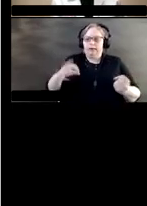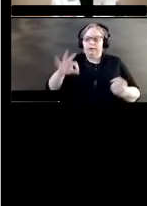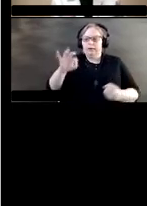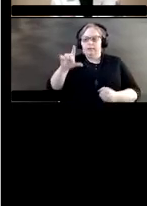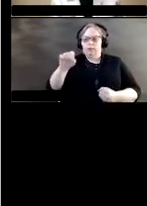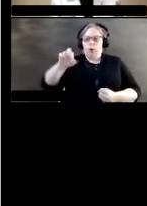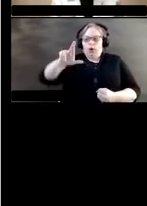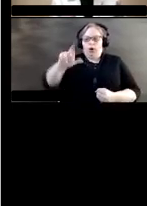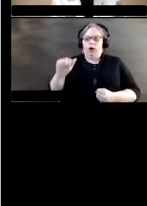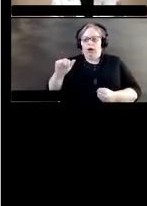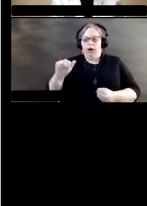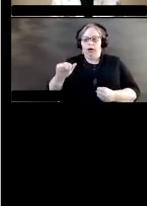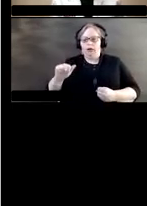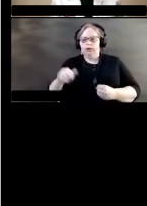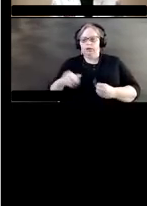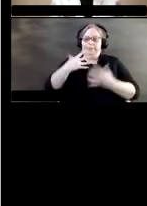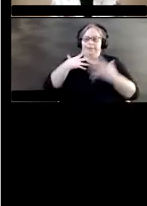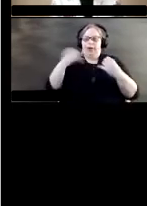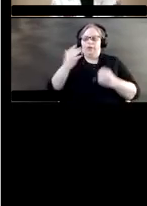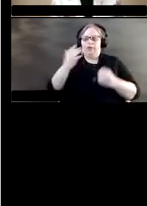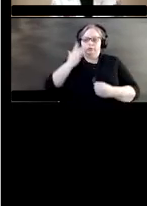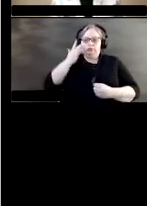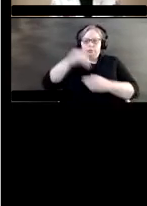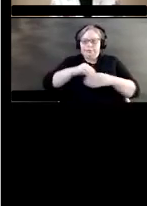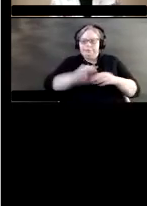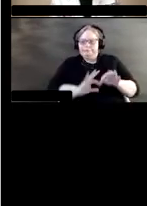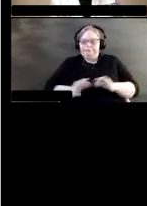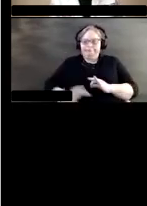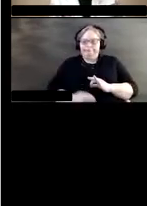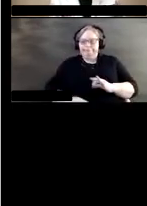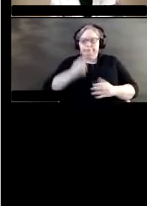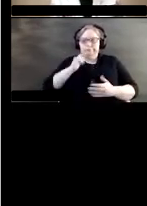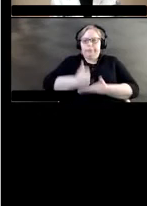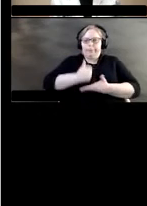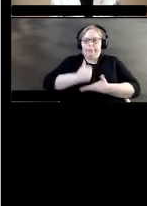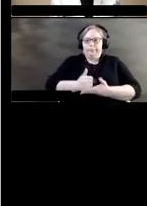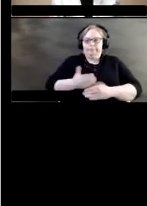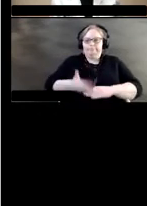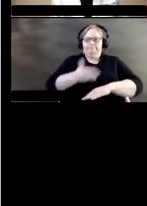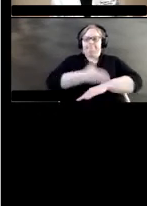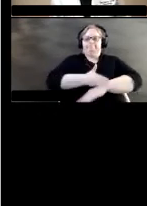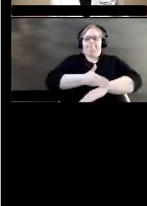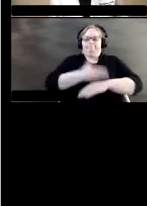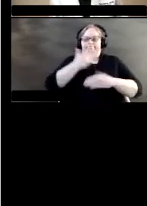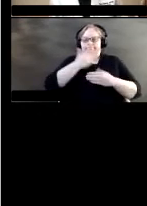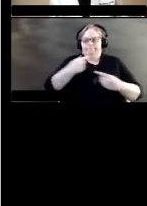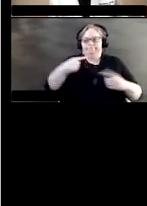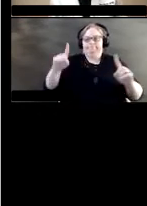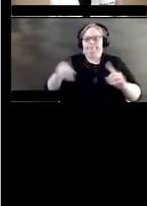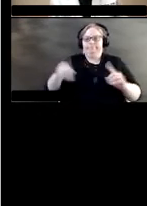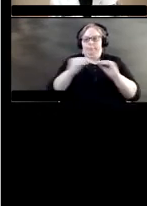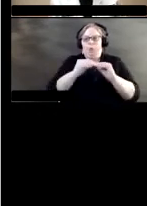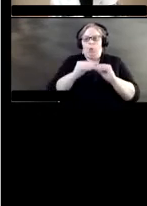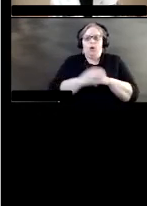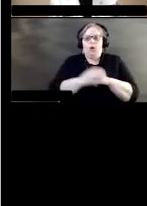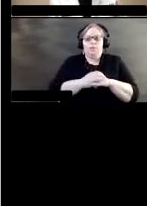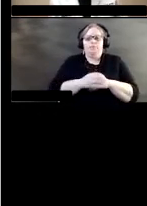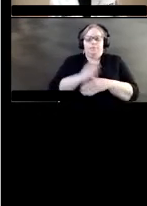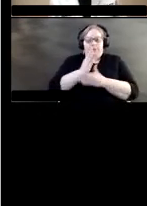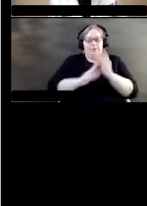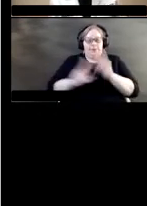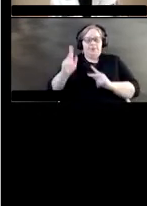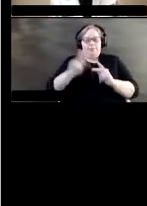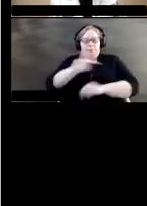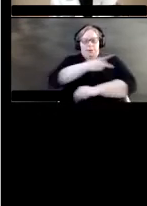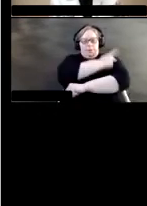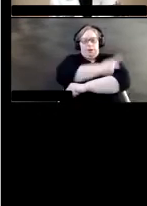gut intact. Some of my patients, I kind of put it on my slide here. Some of my patients swear by that murky apple cider, you know, don't